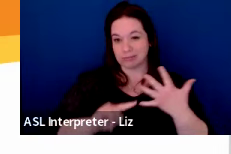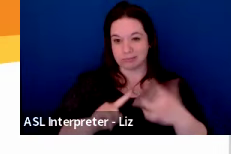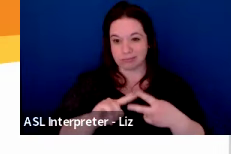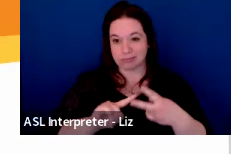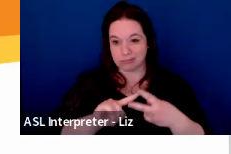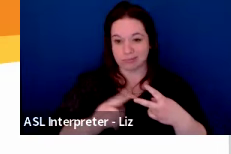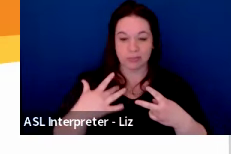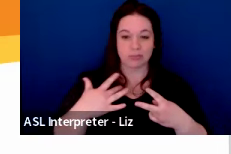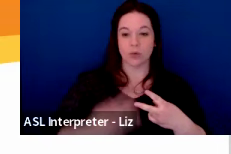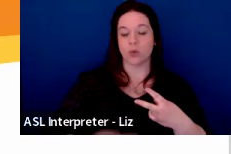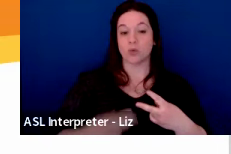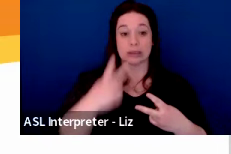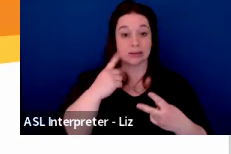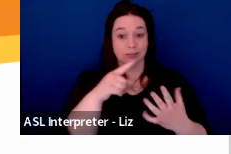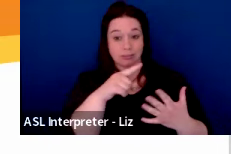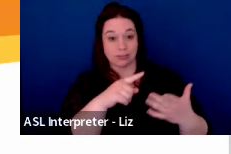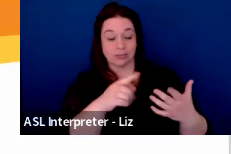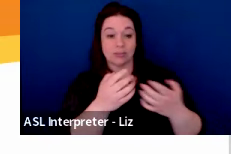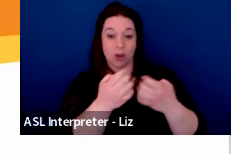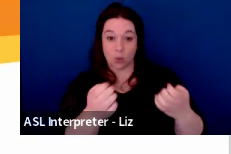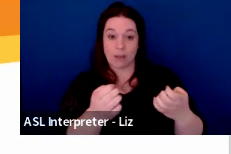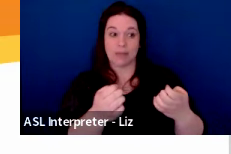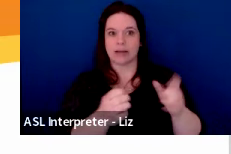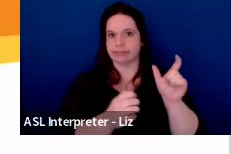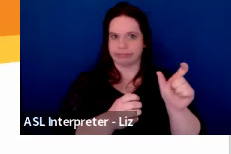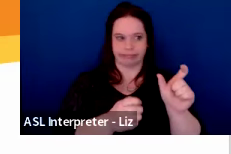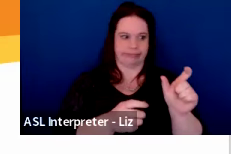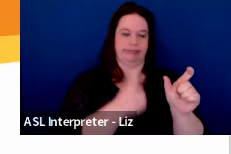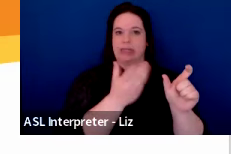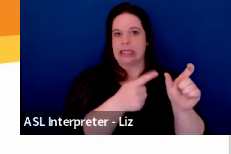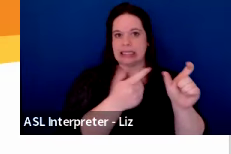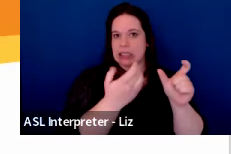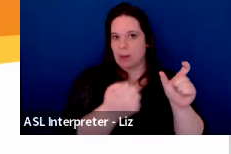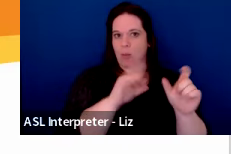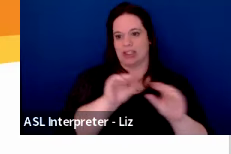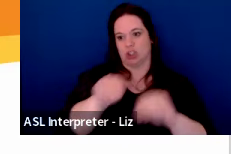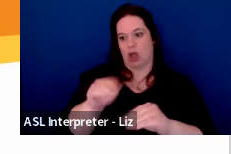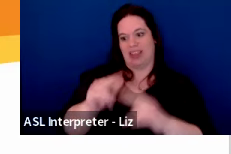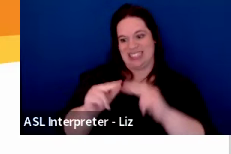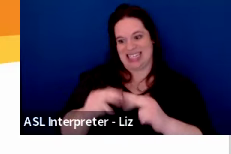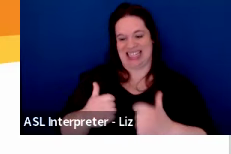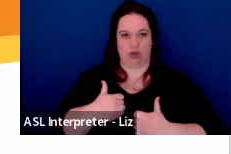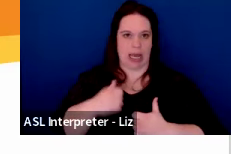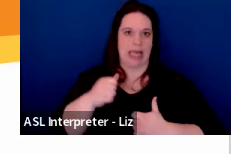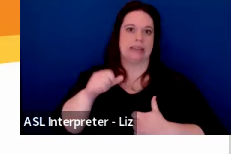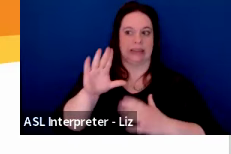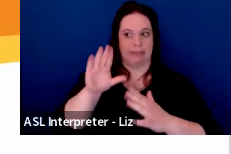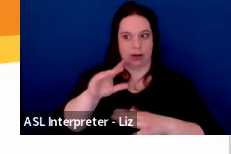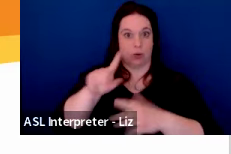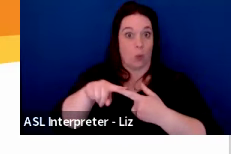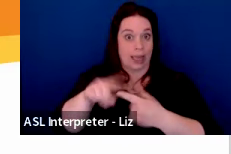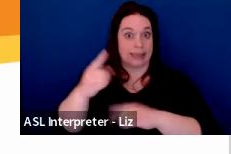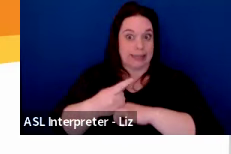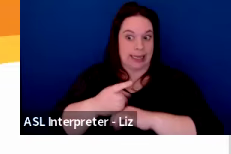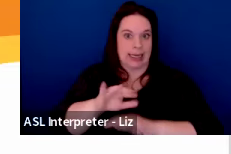So this is what we want to see here. Just, the equipment X will be installed at this facility, at this address, and this is a date that we're expecting the installation,